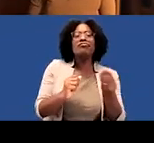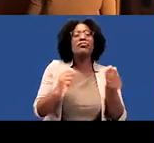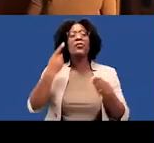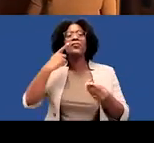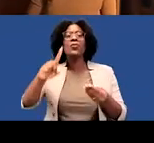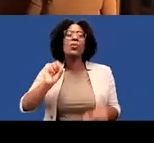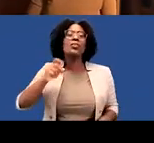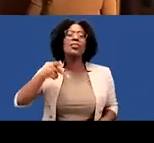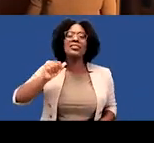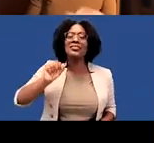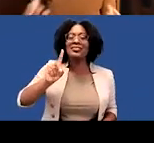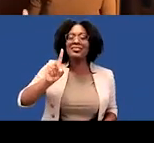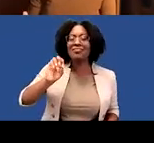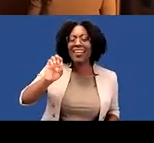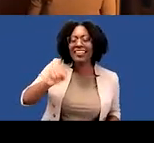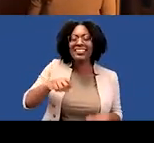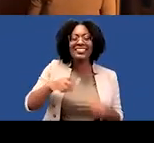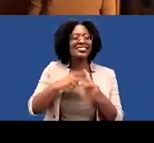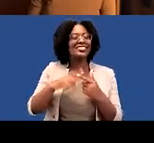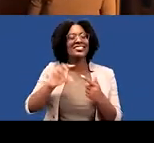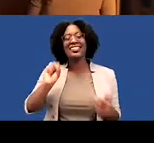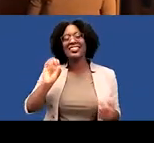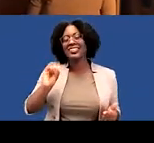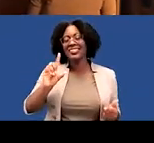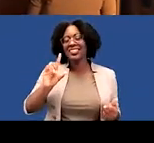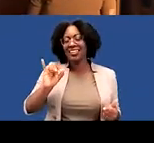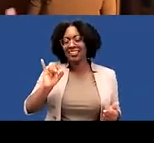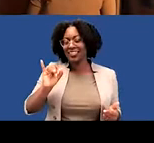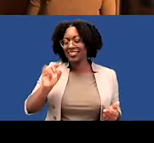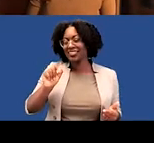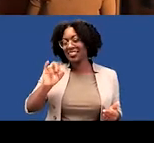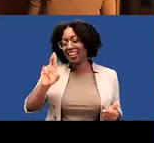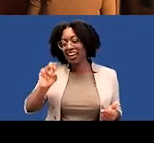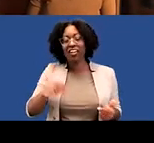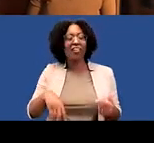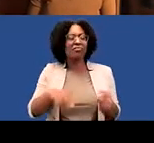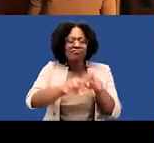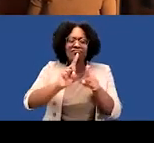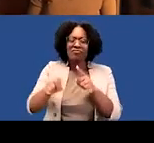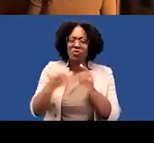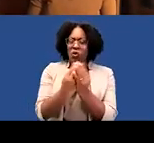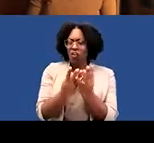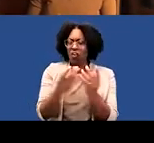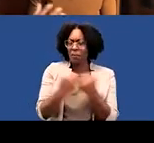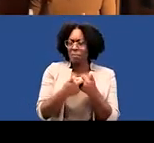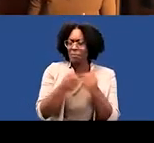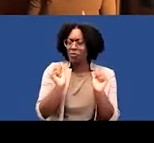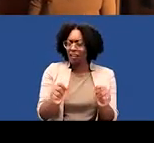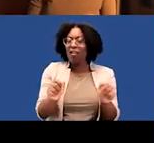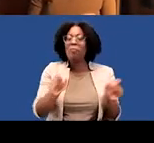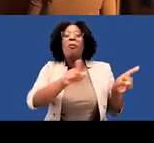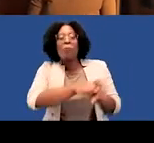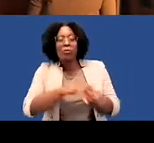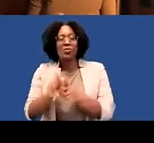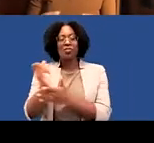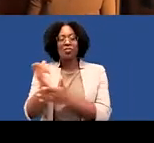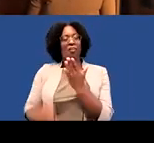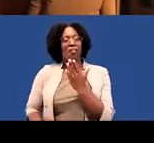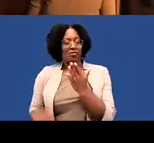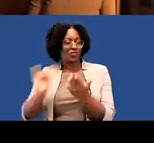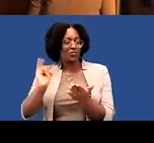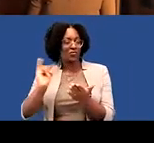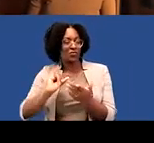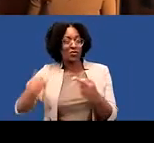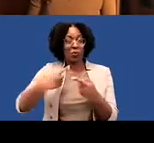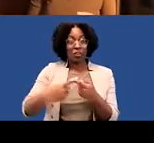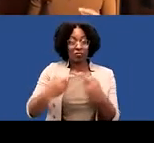with. But then it also holds, it's also an art object. And so seeing the deck framed, seeing all the cards laid out